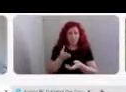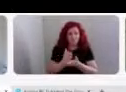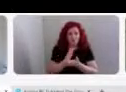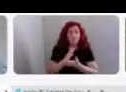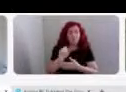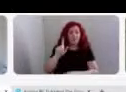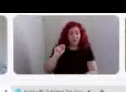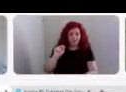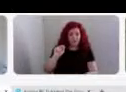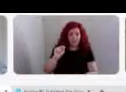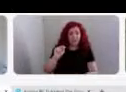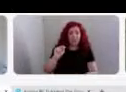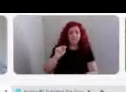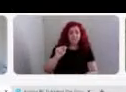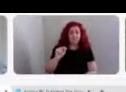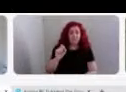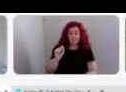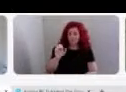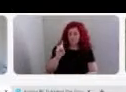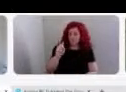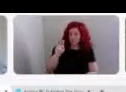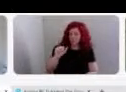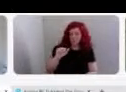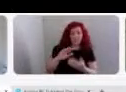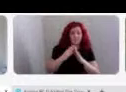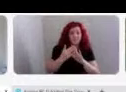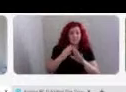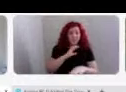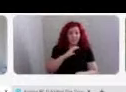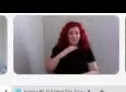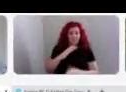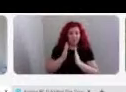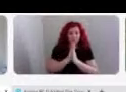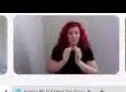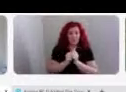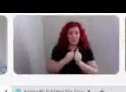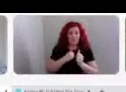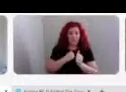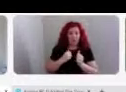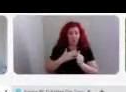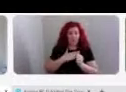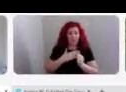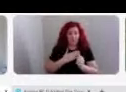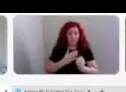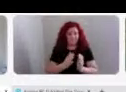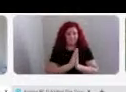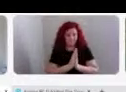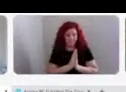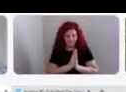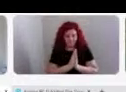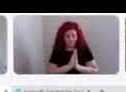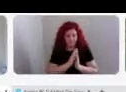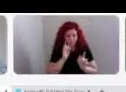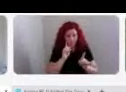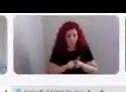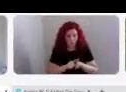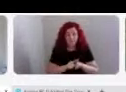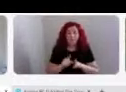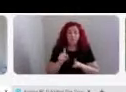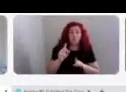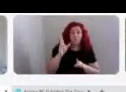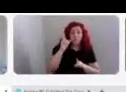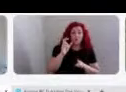of the sedona city council agrees with my request though you have heard northern arizona people